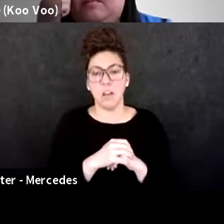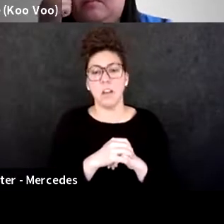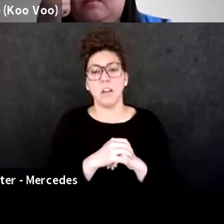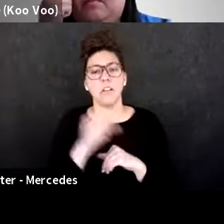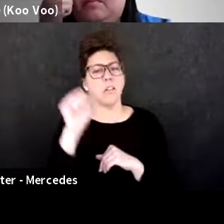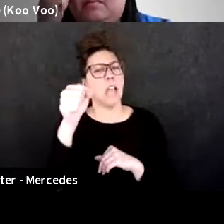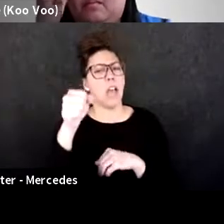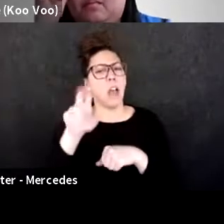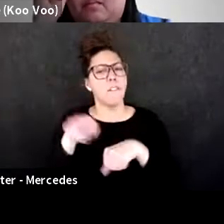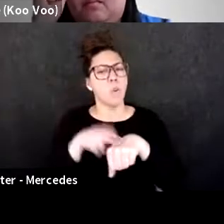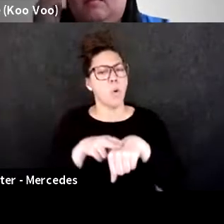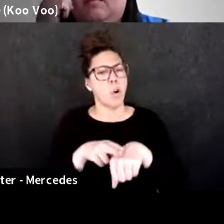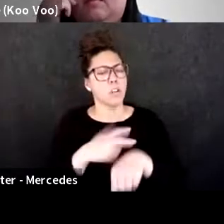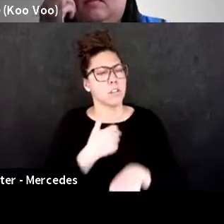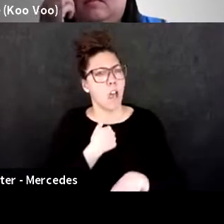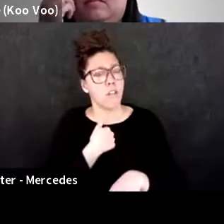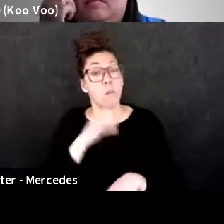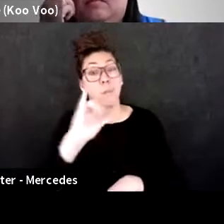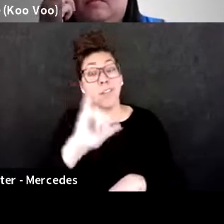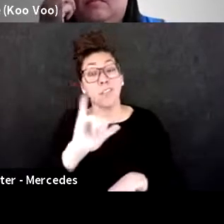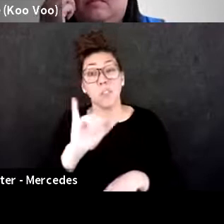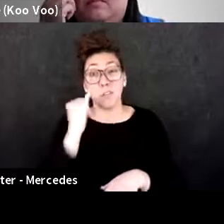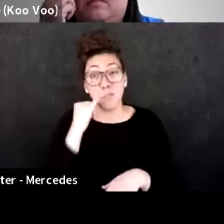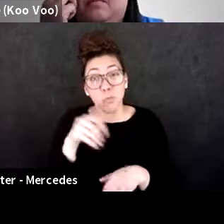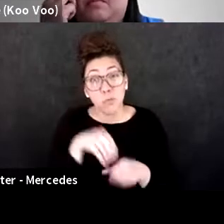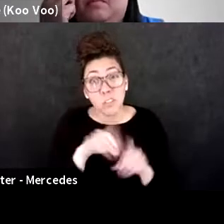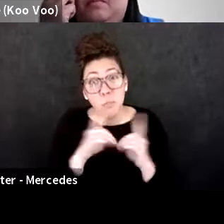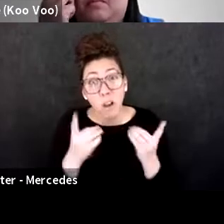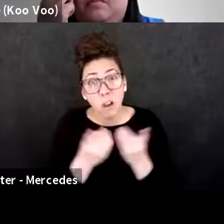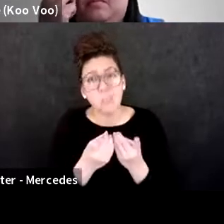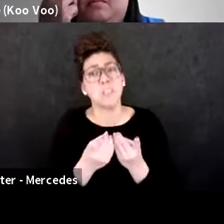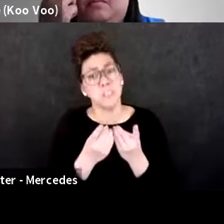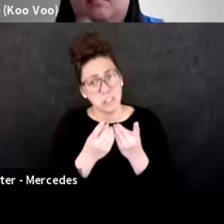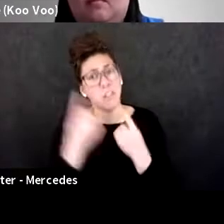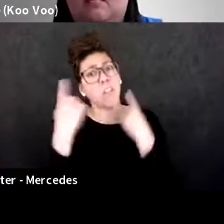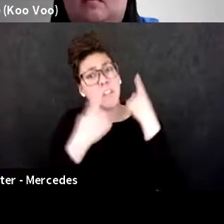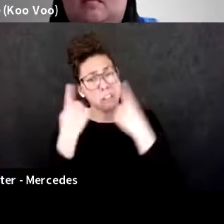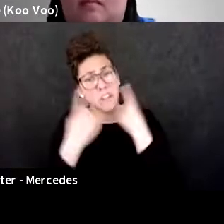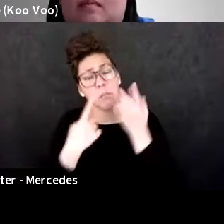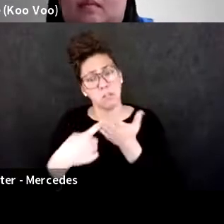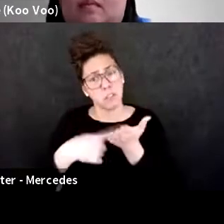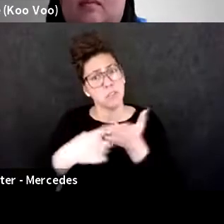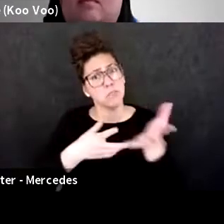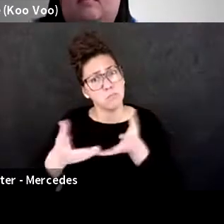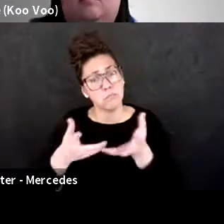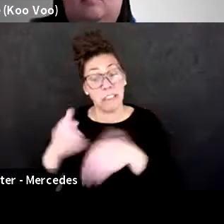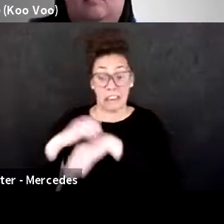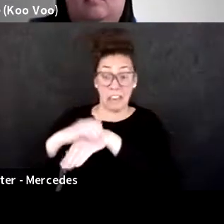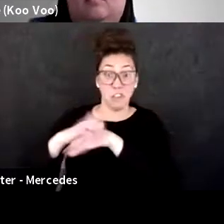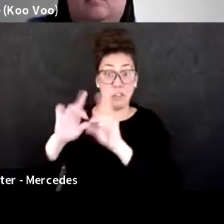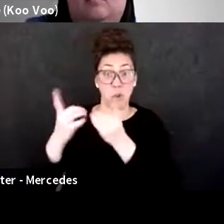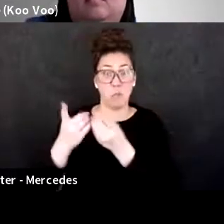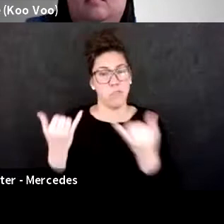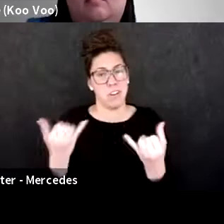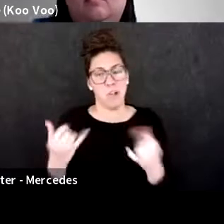our own, and also if you're in a department, just to be mindful of those discussions as well. In the English department, we're currently